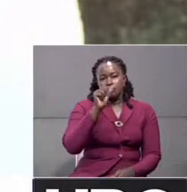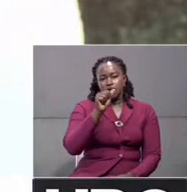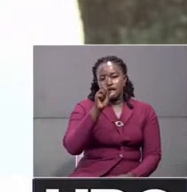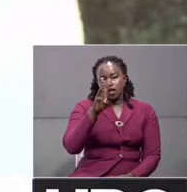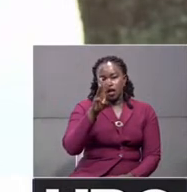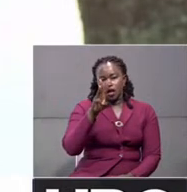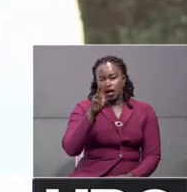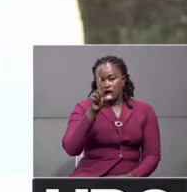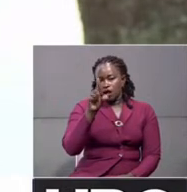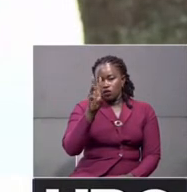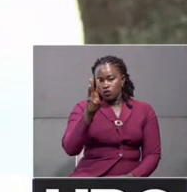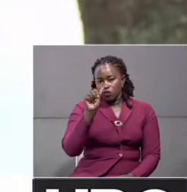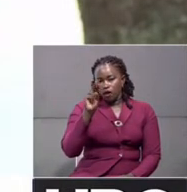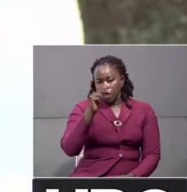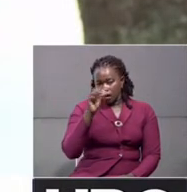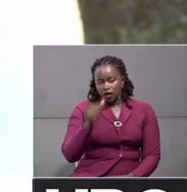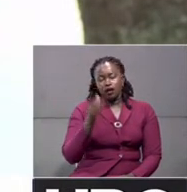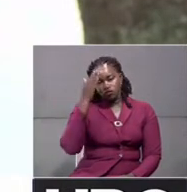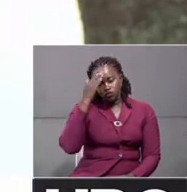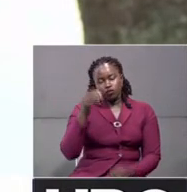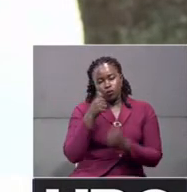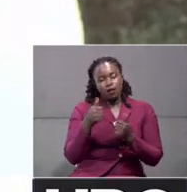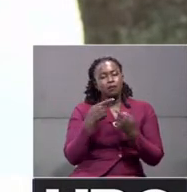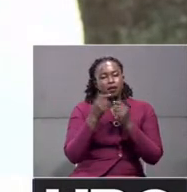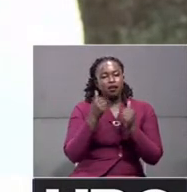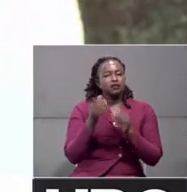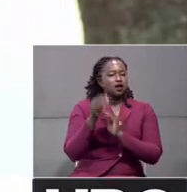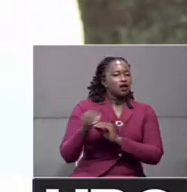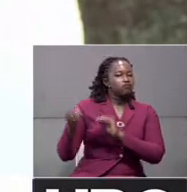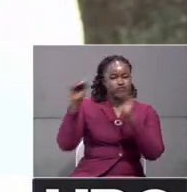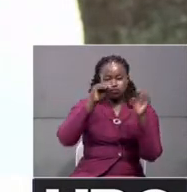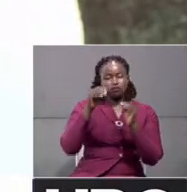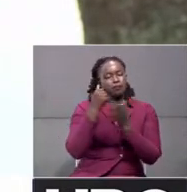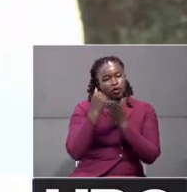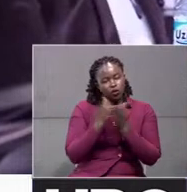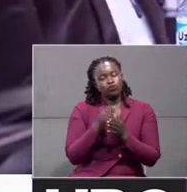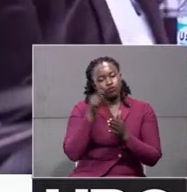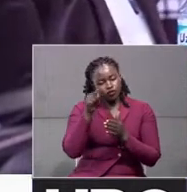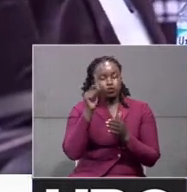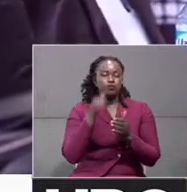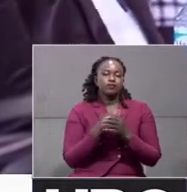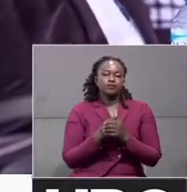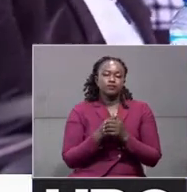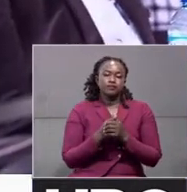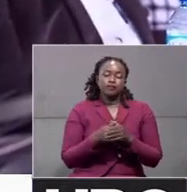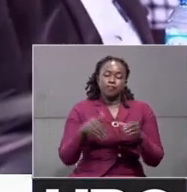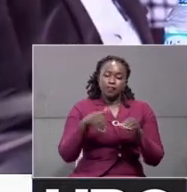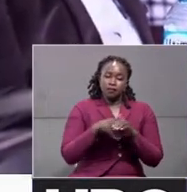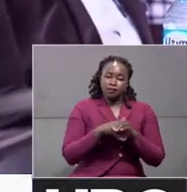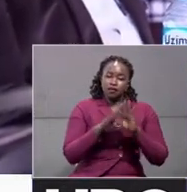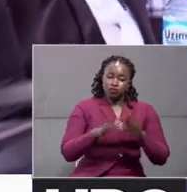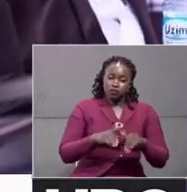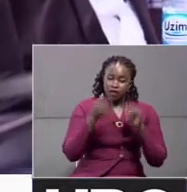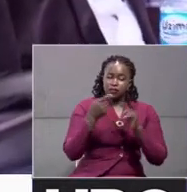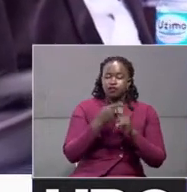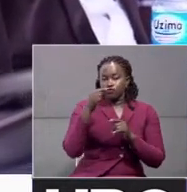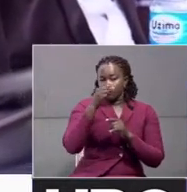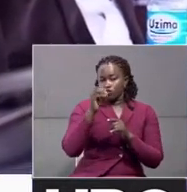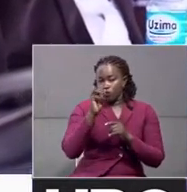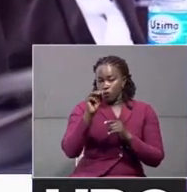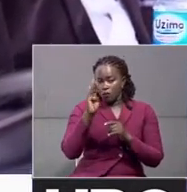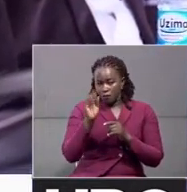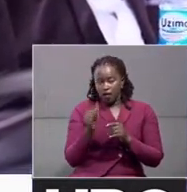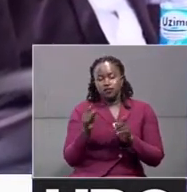akamanyi. Naye kati tuse ku mutindo olw'okuba gwe. Members of Parliament from Gomba and